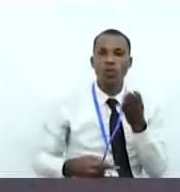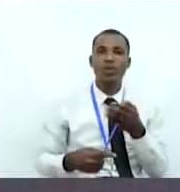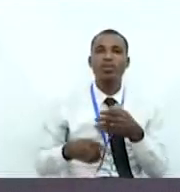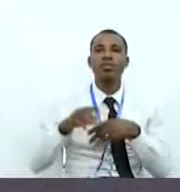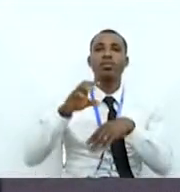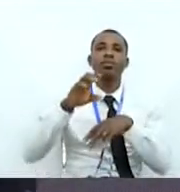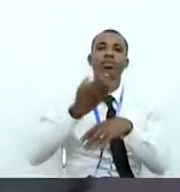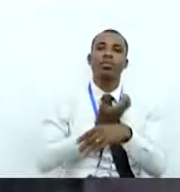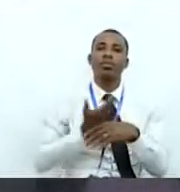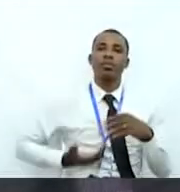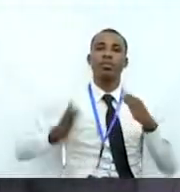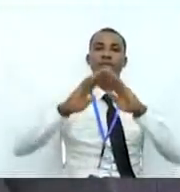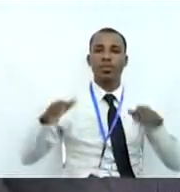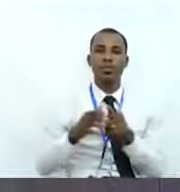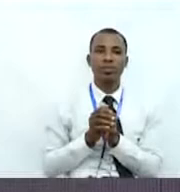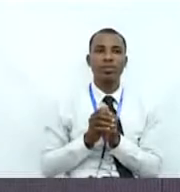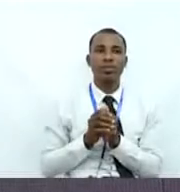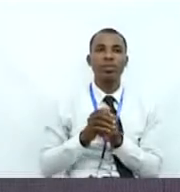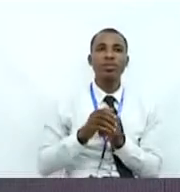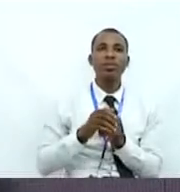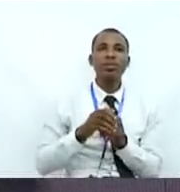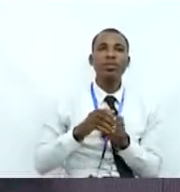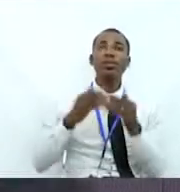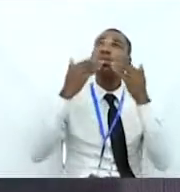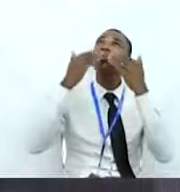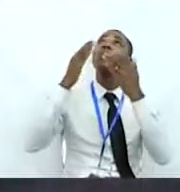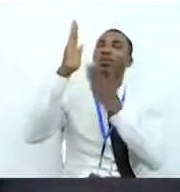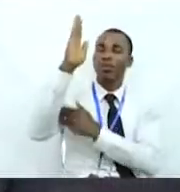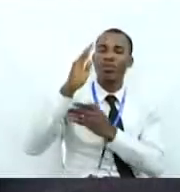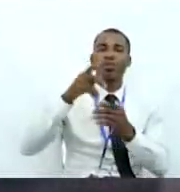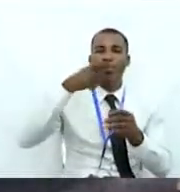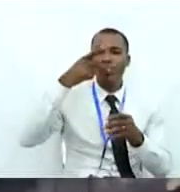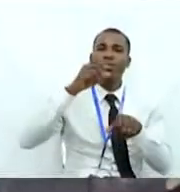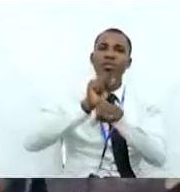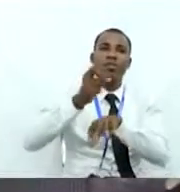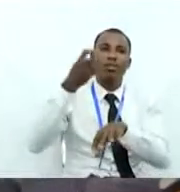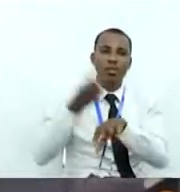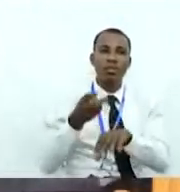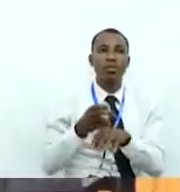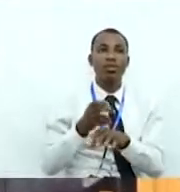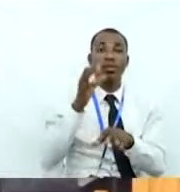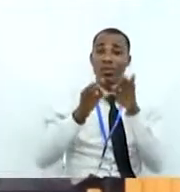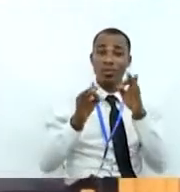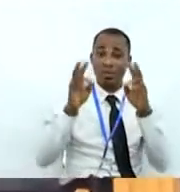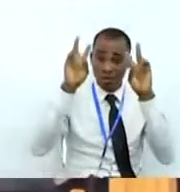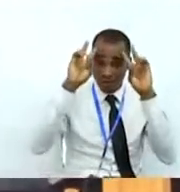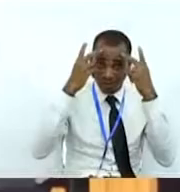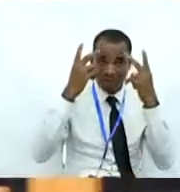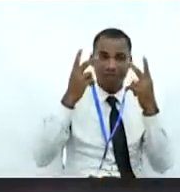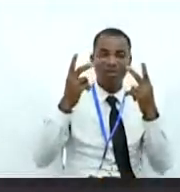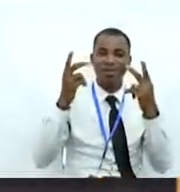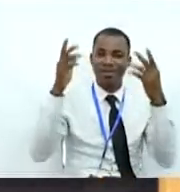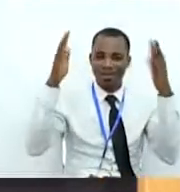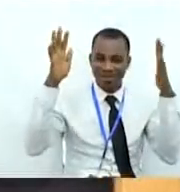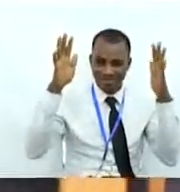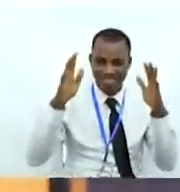the palace. And thank God, Church of Pentecost, you are doing very well. For those of you who don't understand, here, if you want to clap, clap.